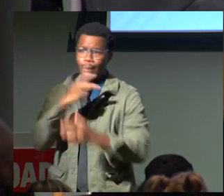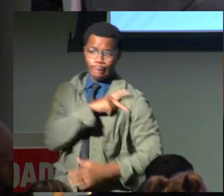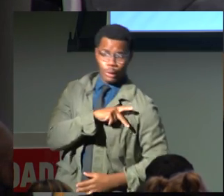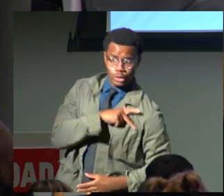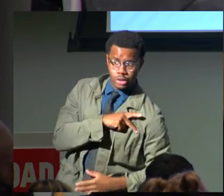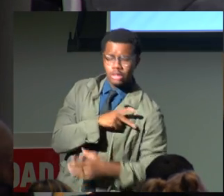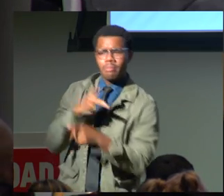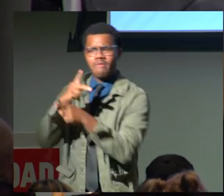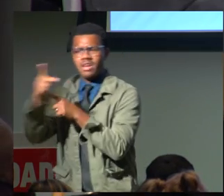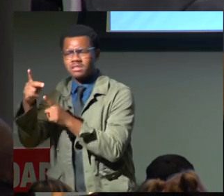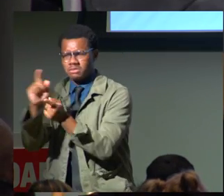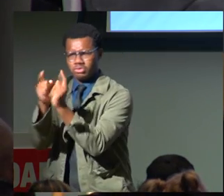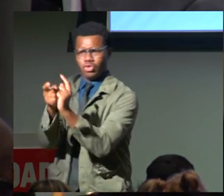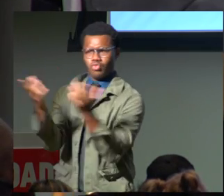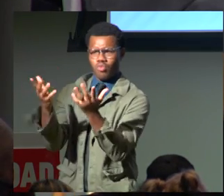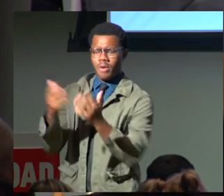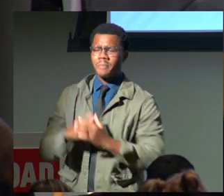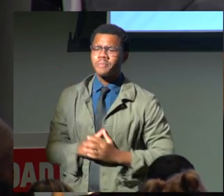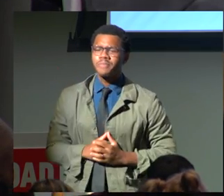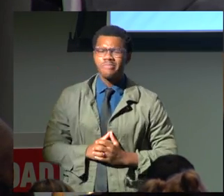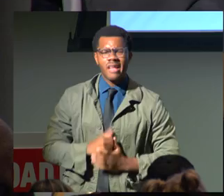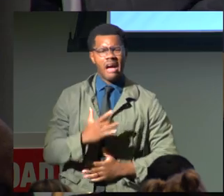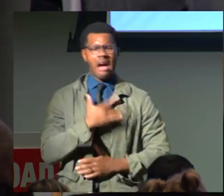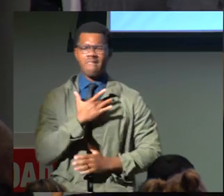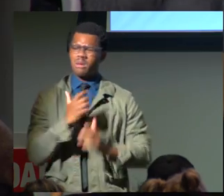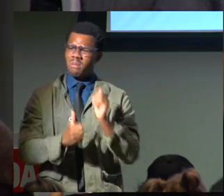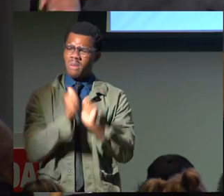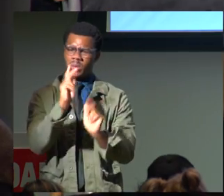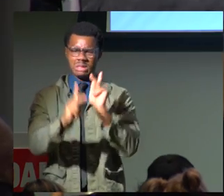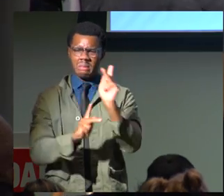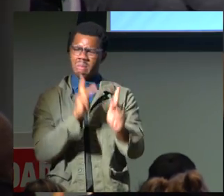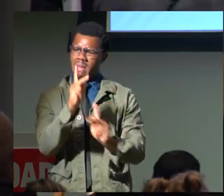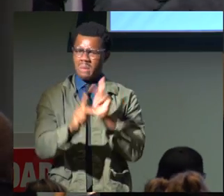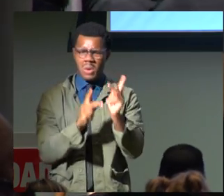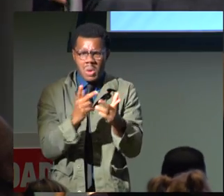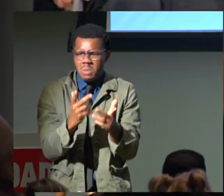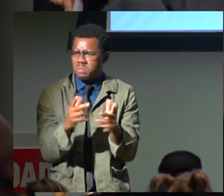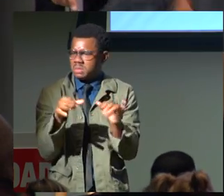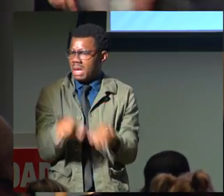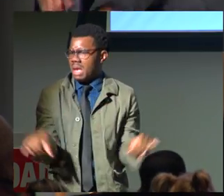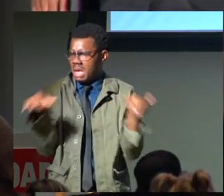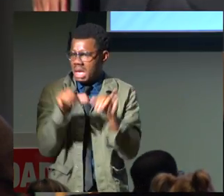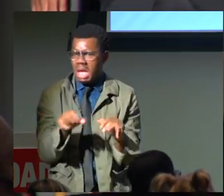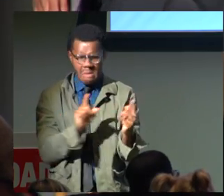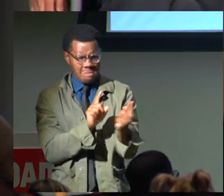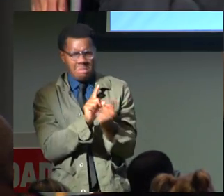I think people still treat me the same. I think so, Donald. Come on.